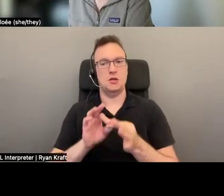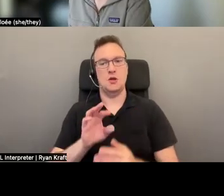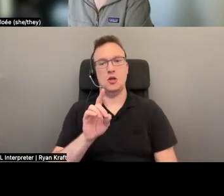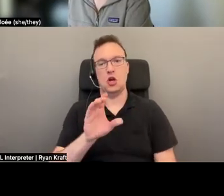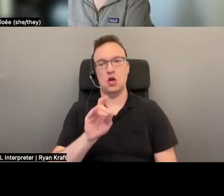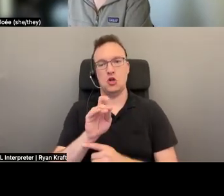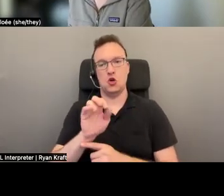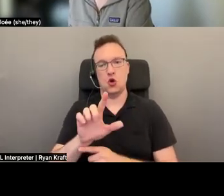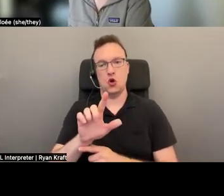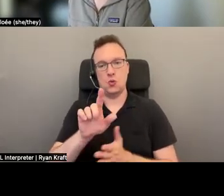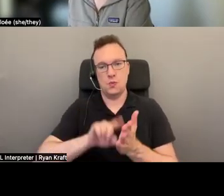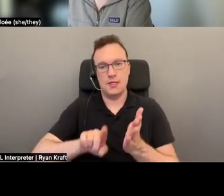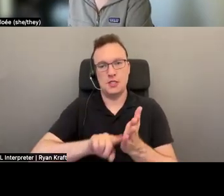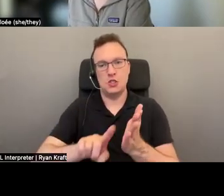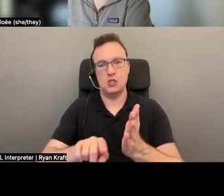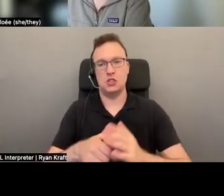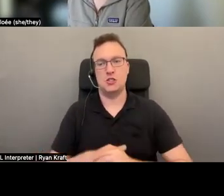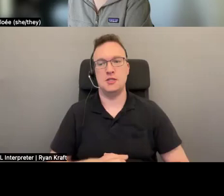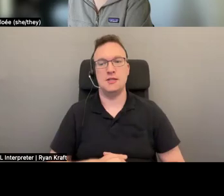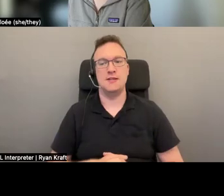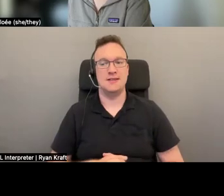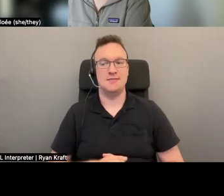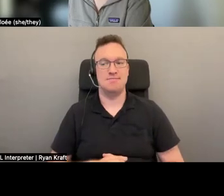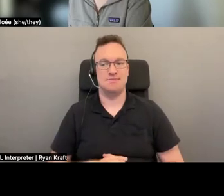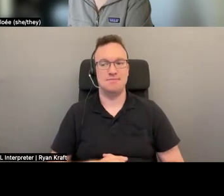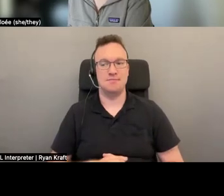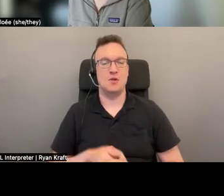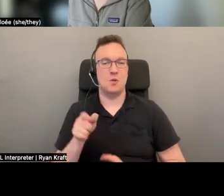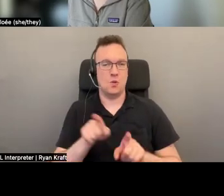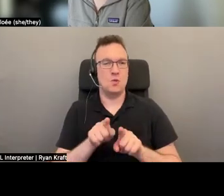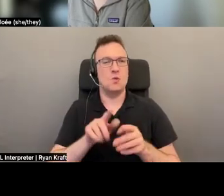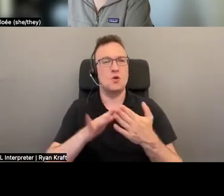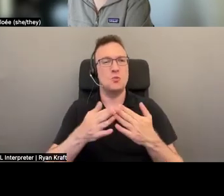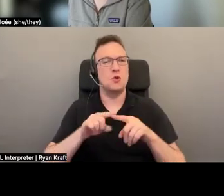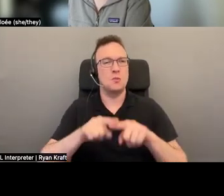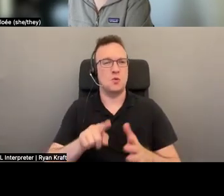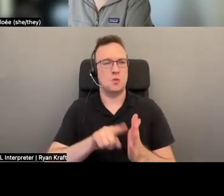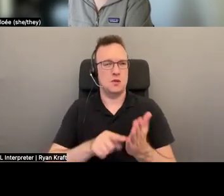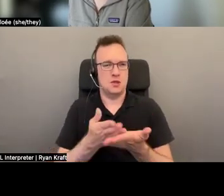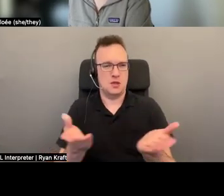doctoral research are located. As a